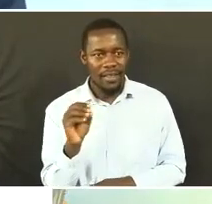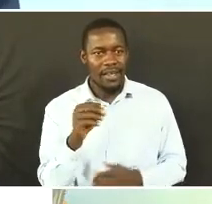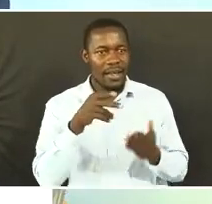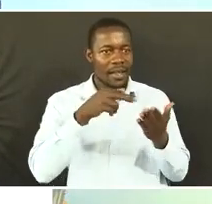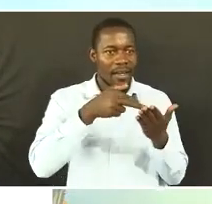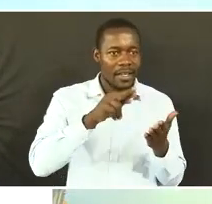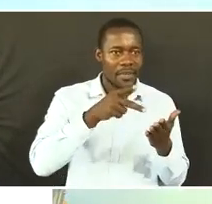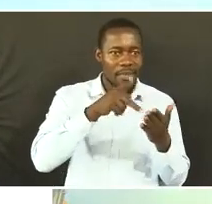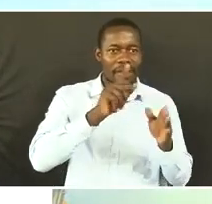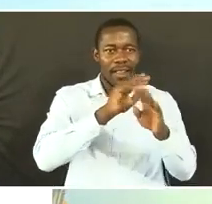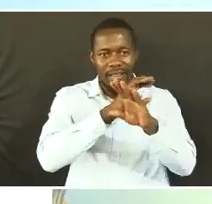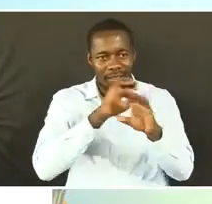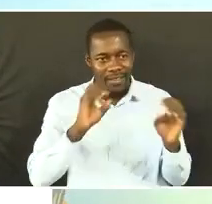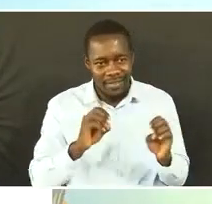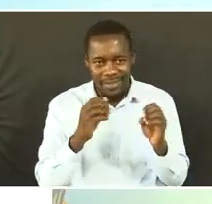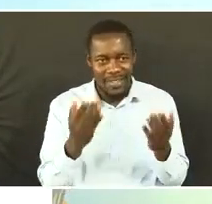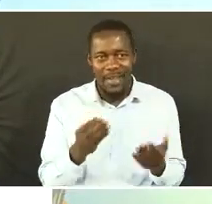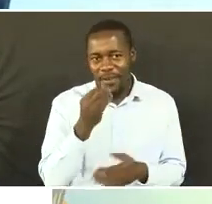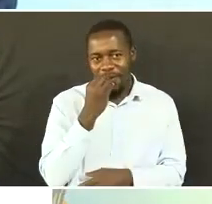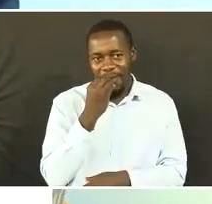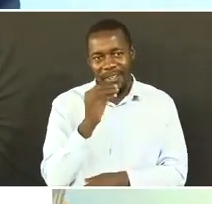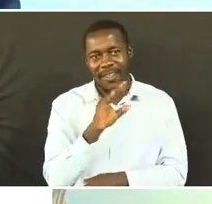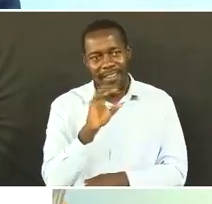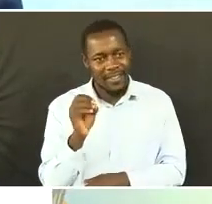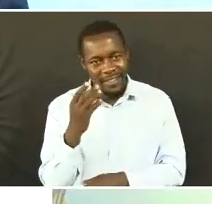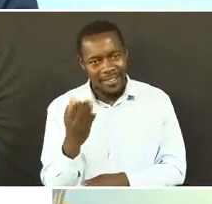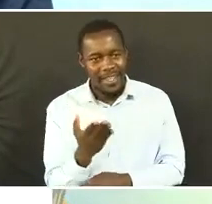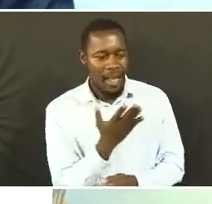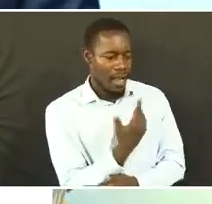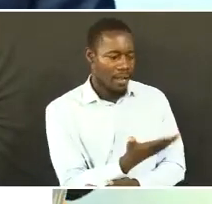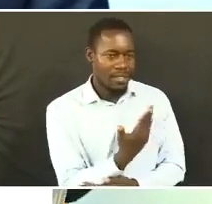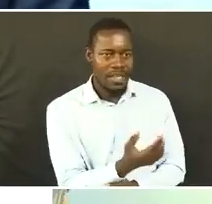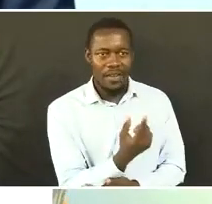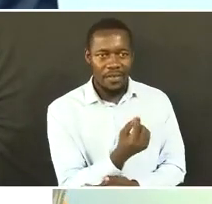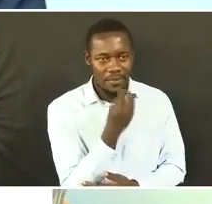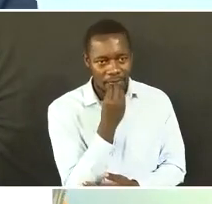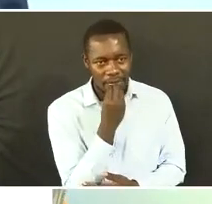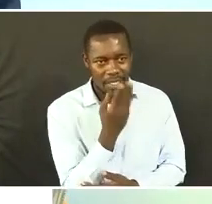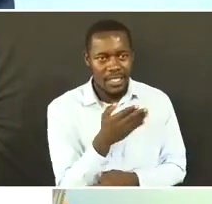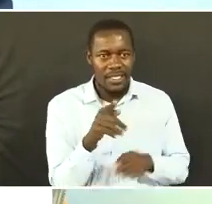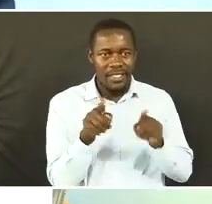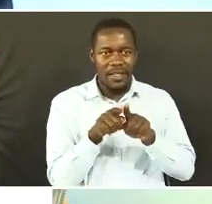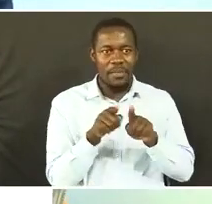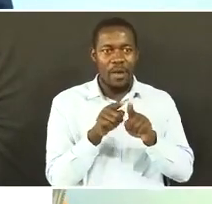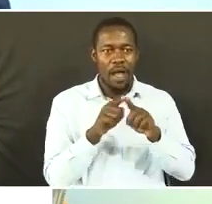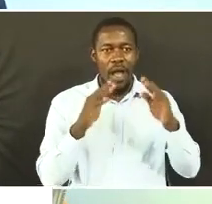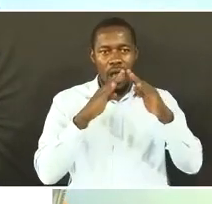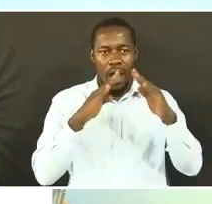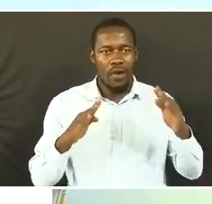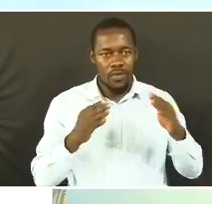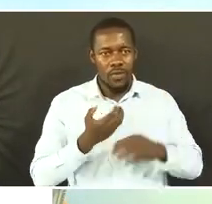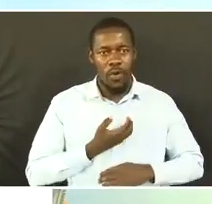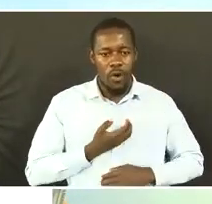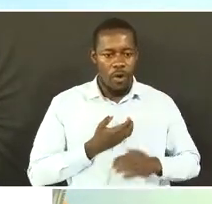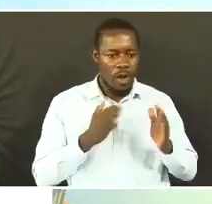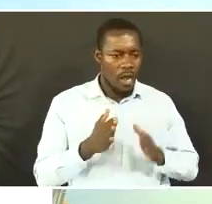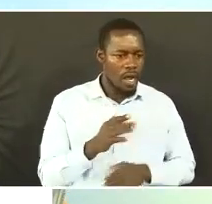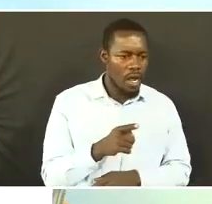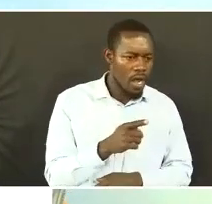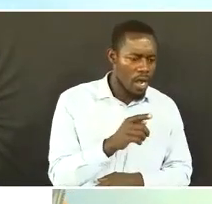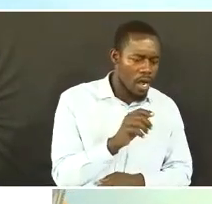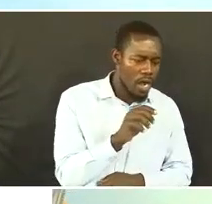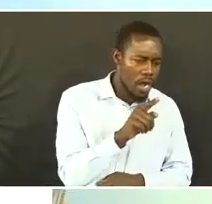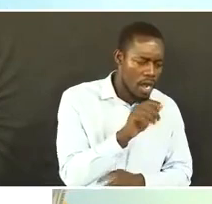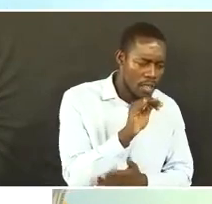match his fast-changing fortune. Even at his last address, landlords issued notice, distrained for rent, and